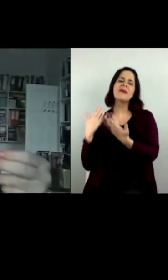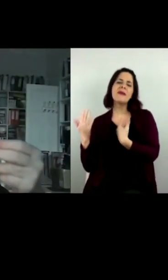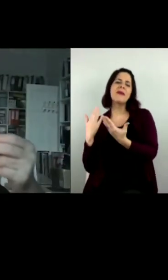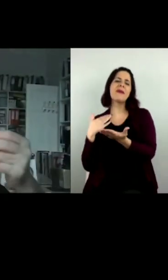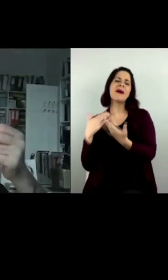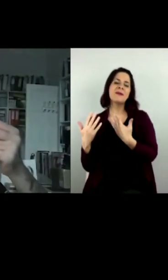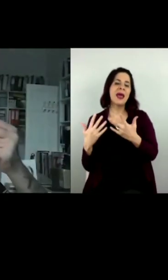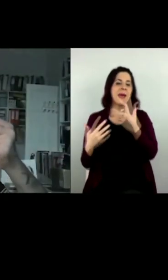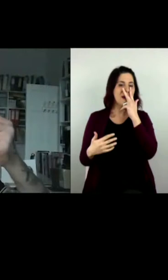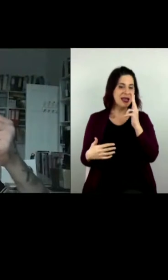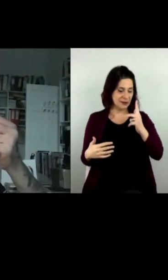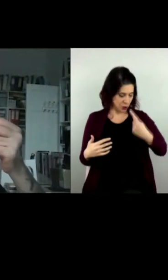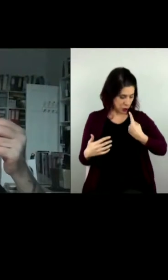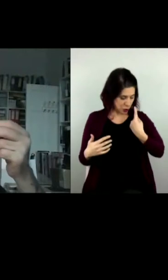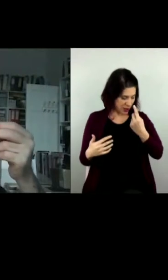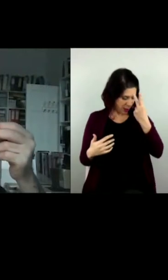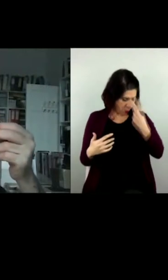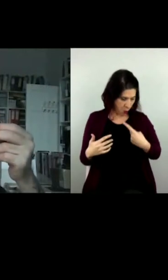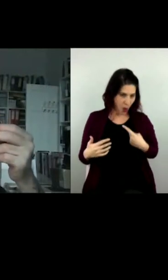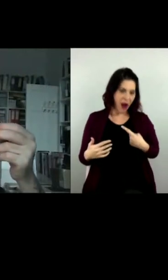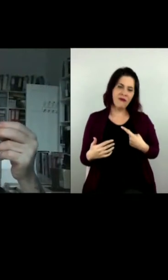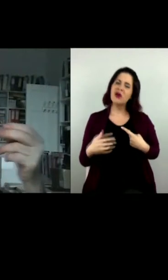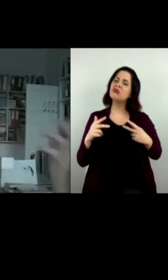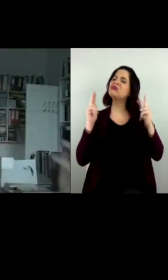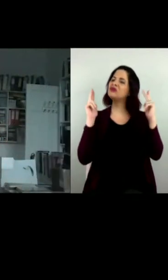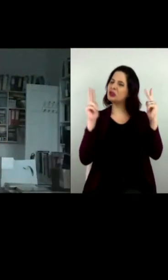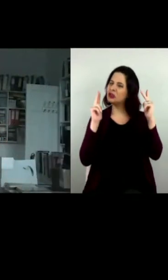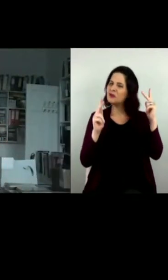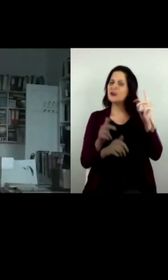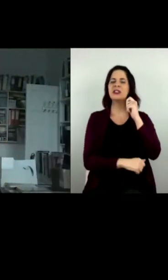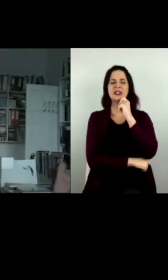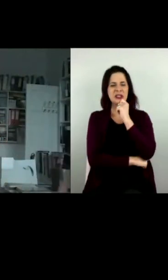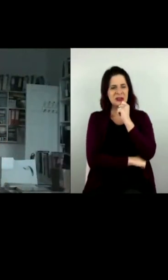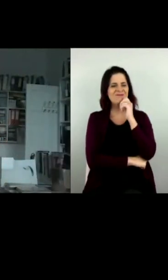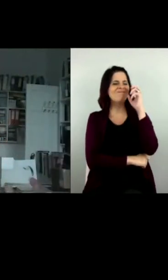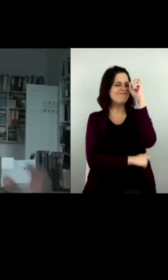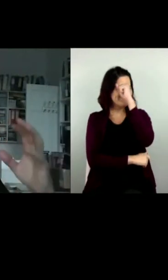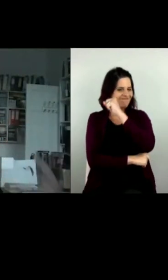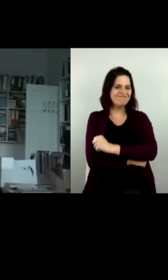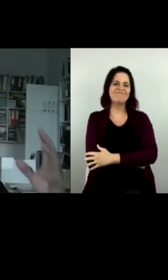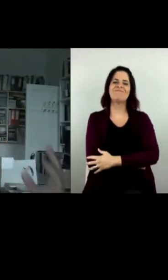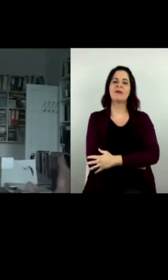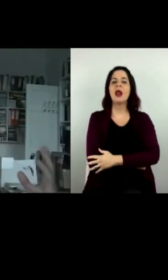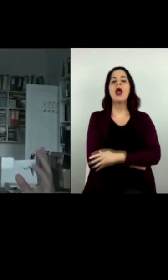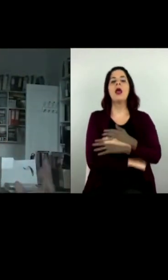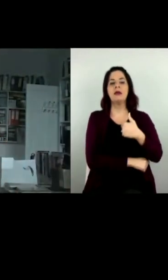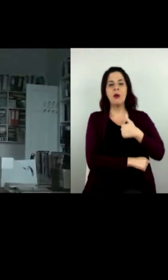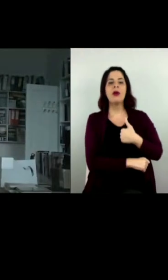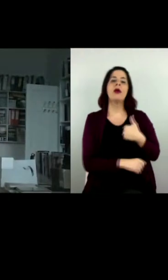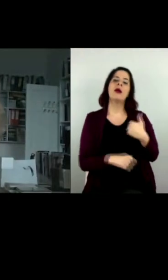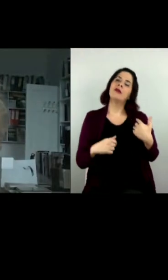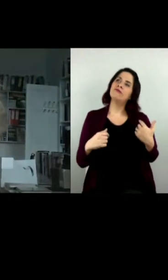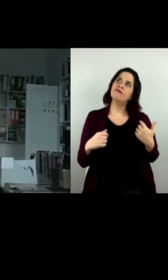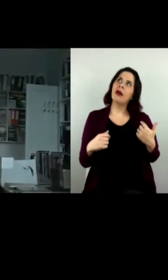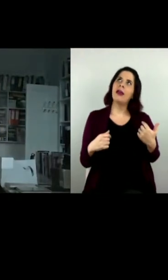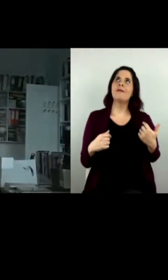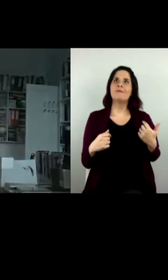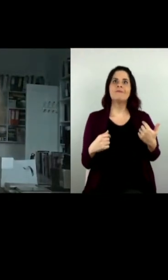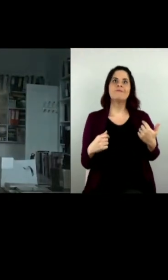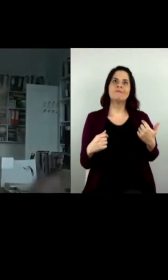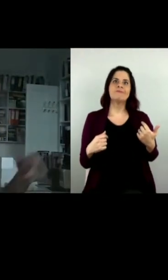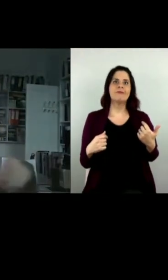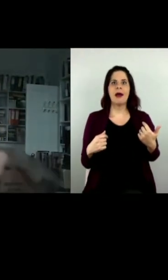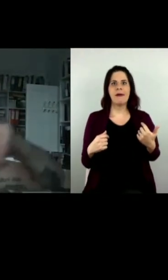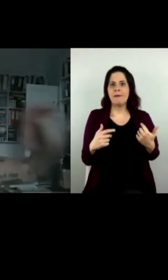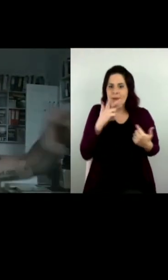of that was fun. And then and so we made it. I made it for almost nothing. And then when